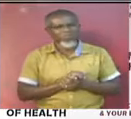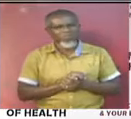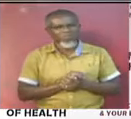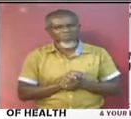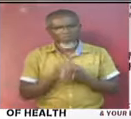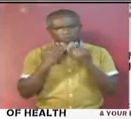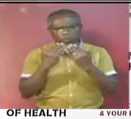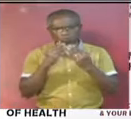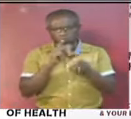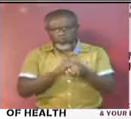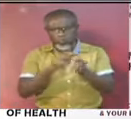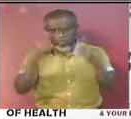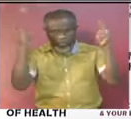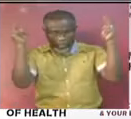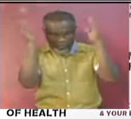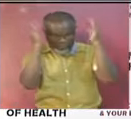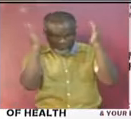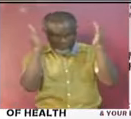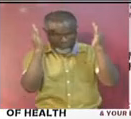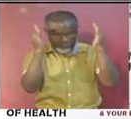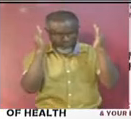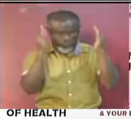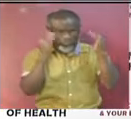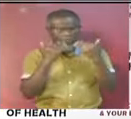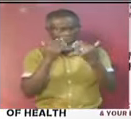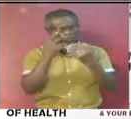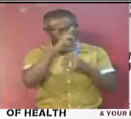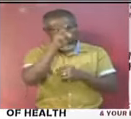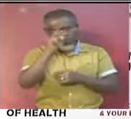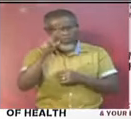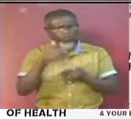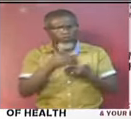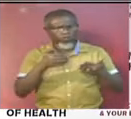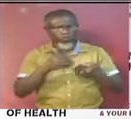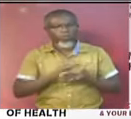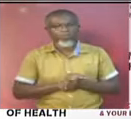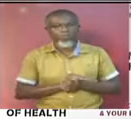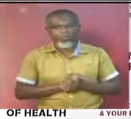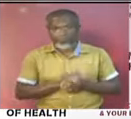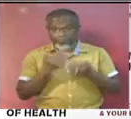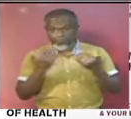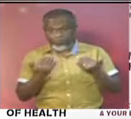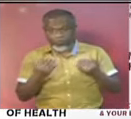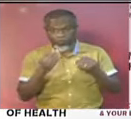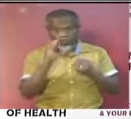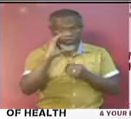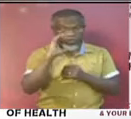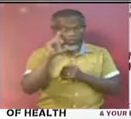you for your questions. We now go to CL Communications.